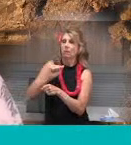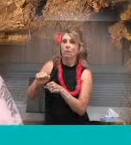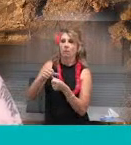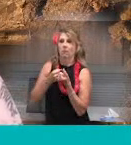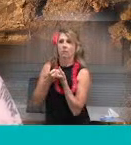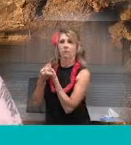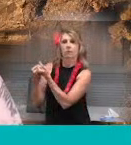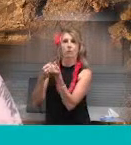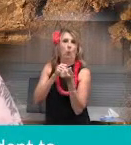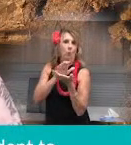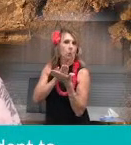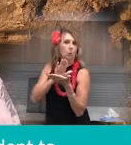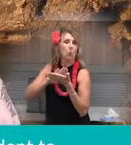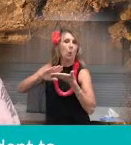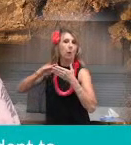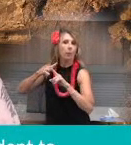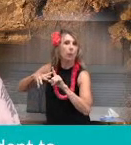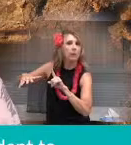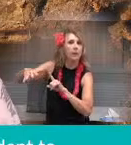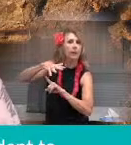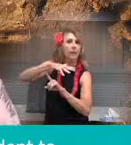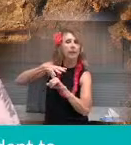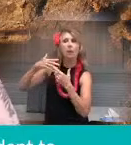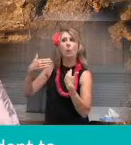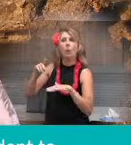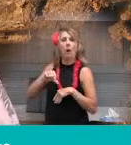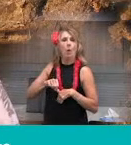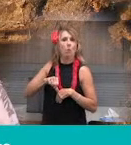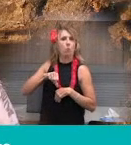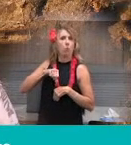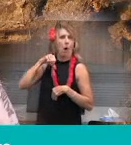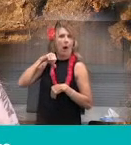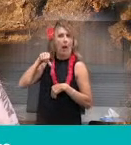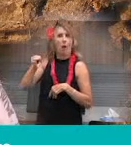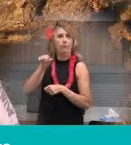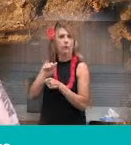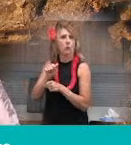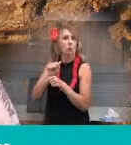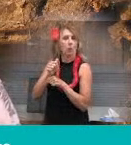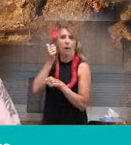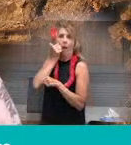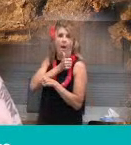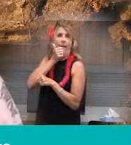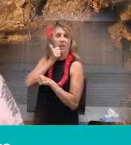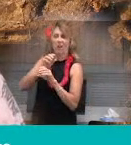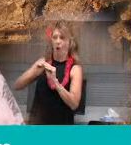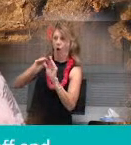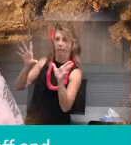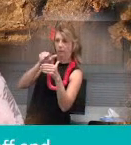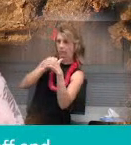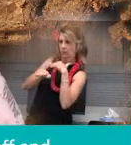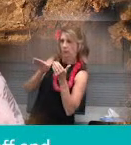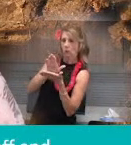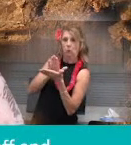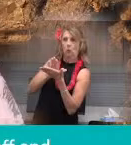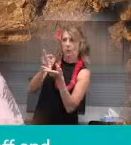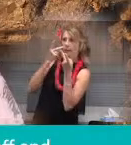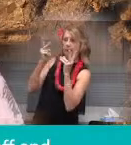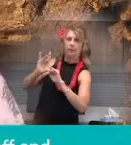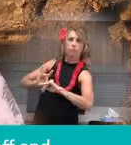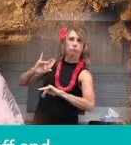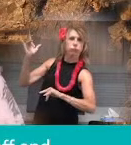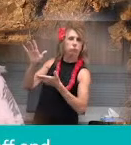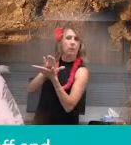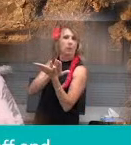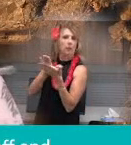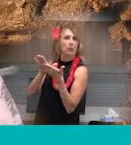communities he served. His work ethic and pride was evident to all who entered his buildings. Joel was a great